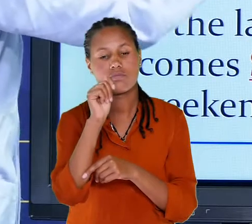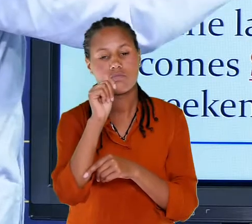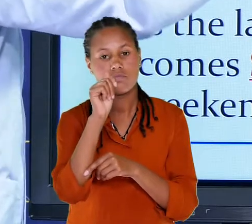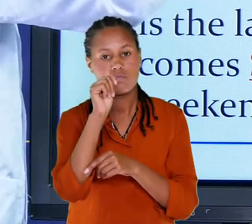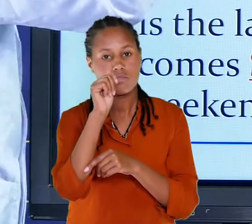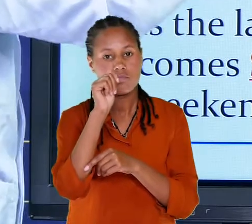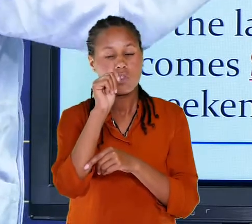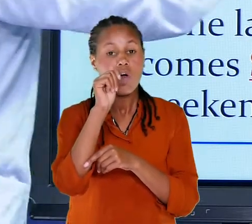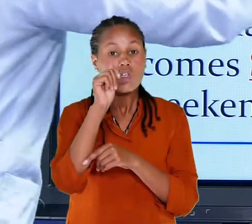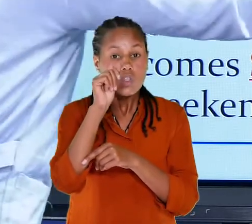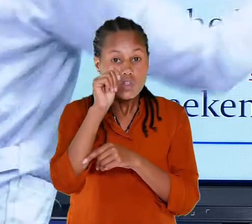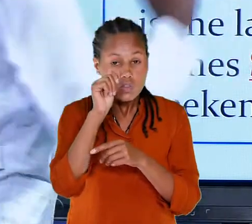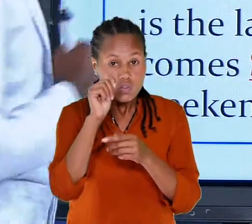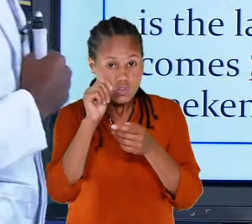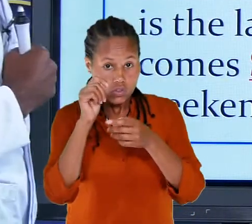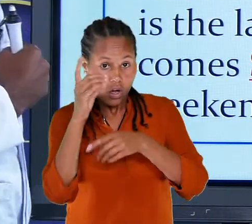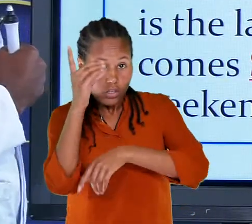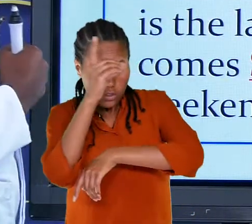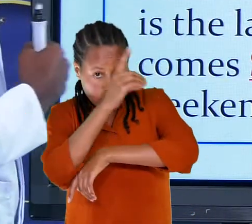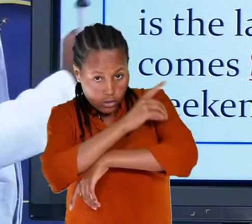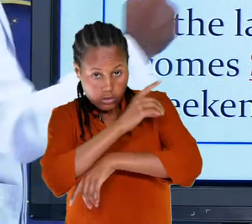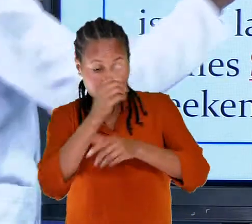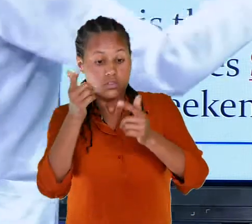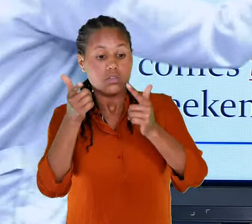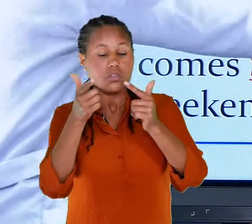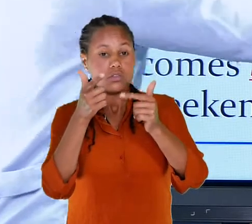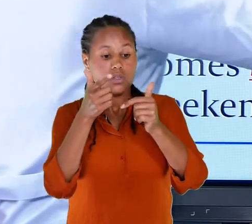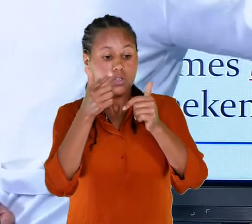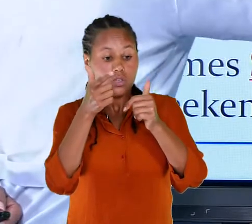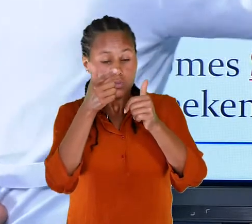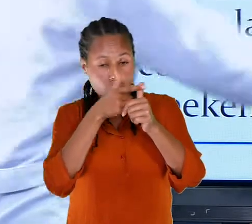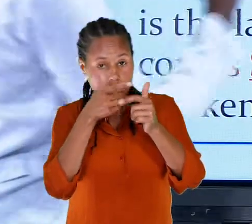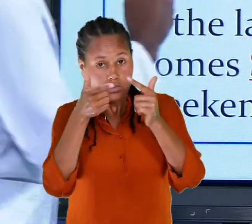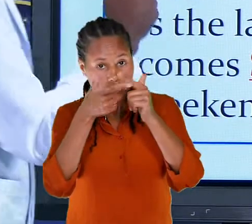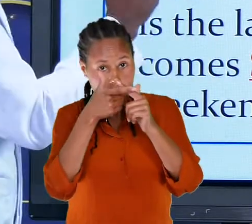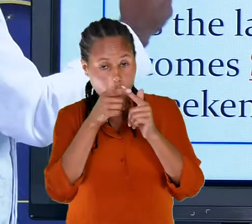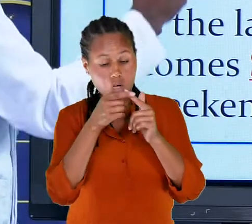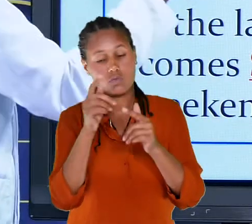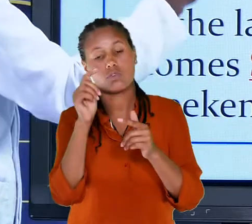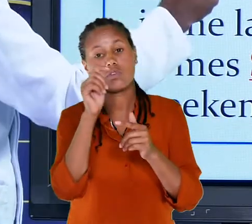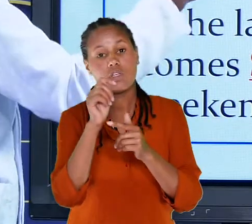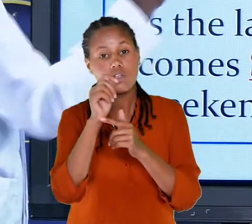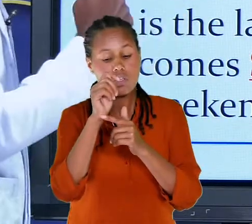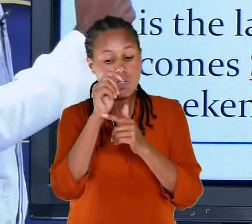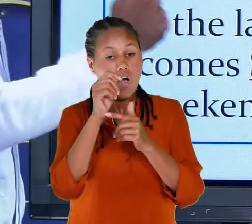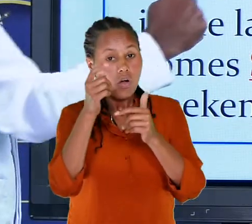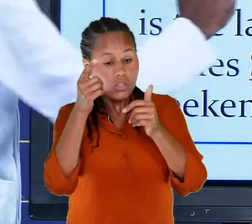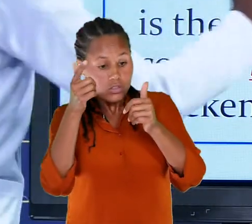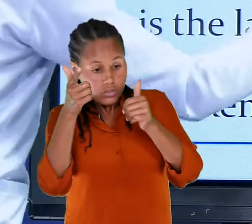The day next to Monday means the day after that day